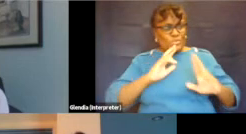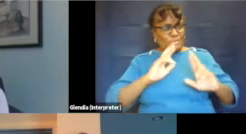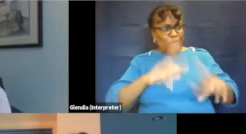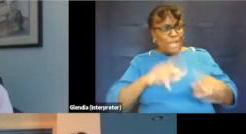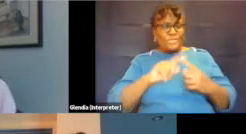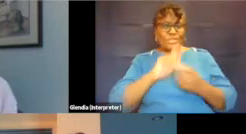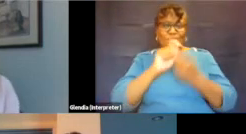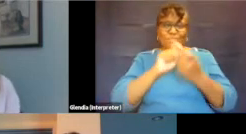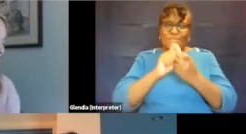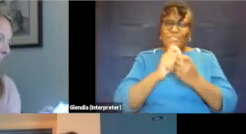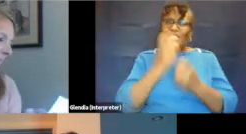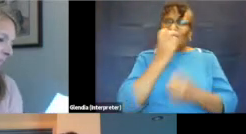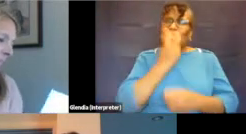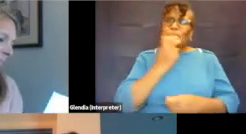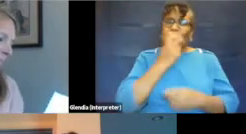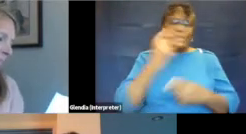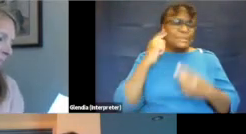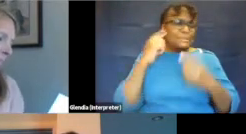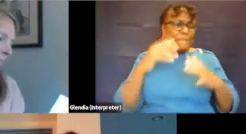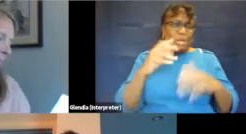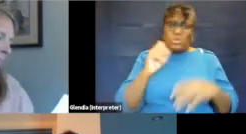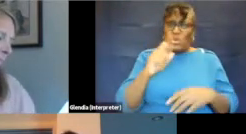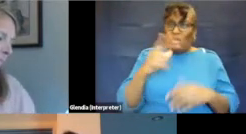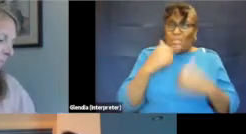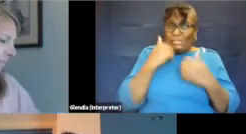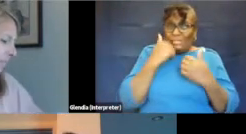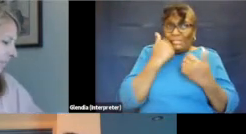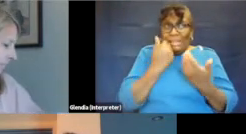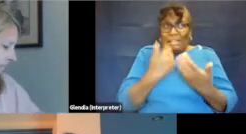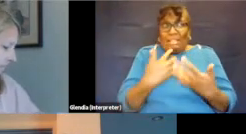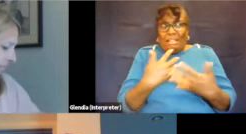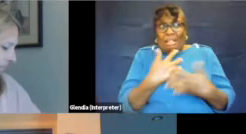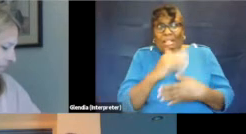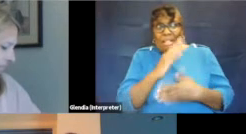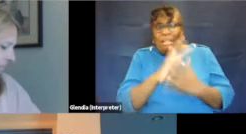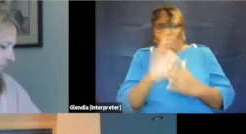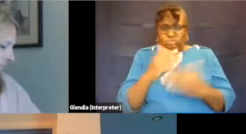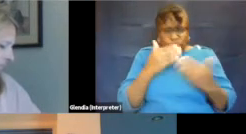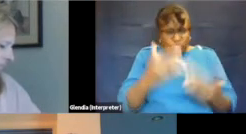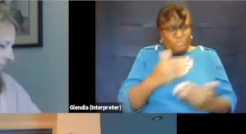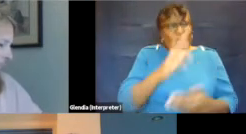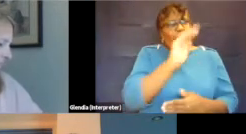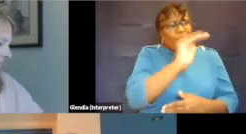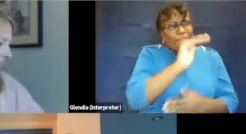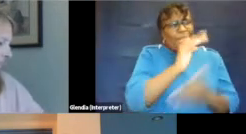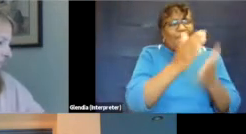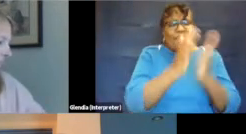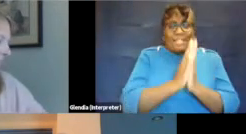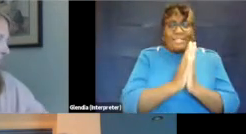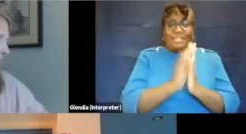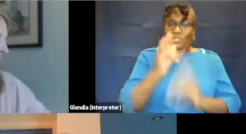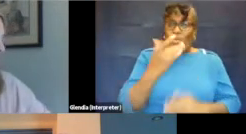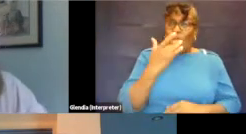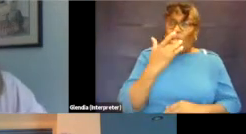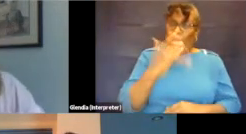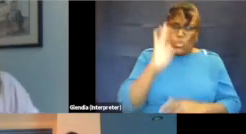don't be shy. Have those conversations with your audiologist. If you're really fortunate, you're going to have the same audiologist as your child grows